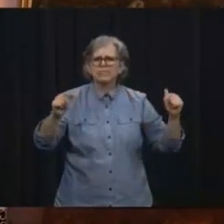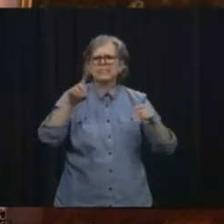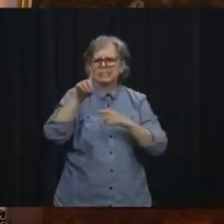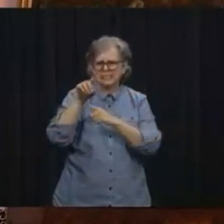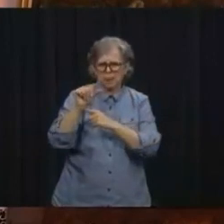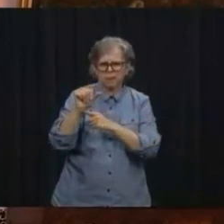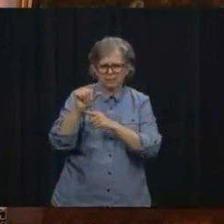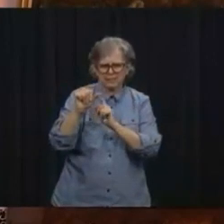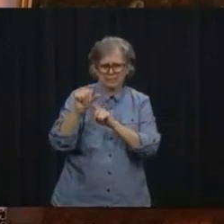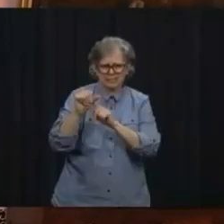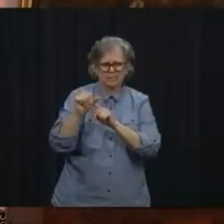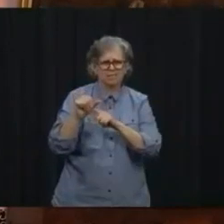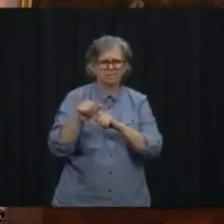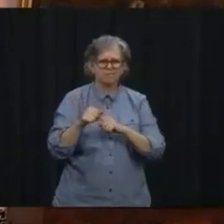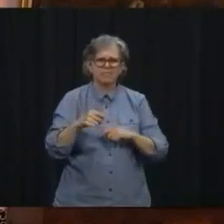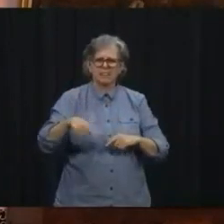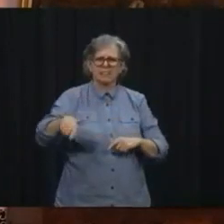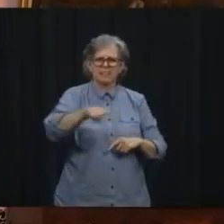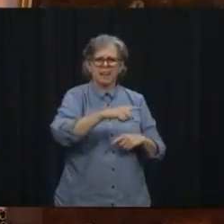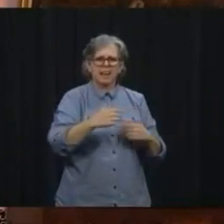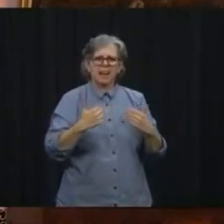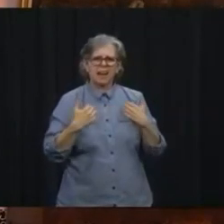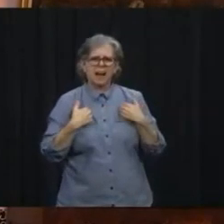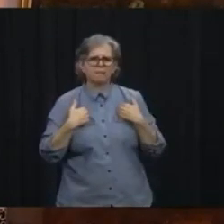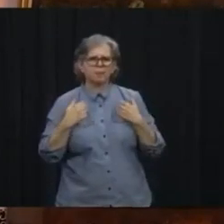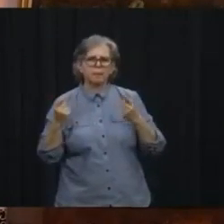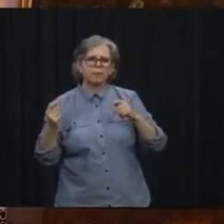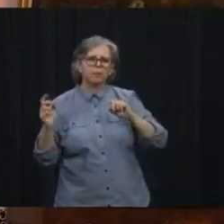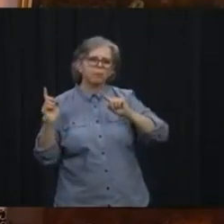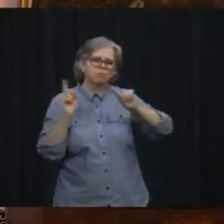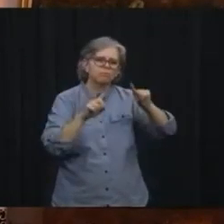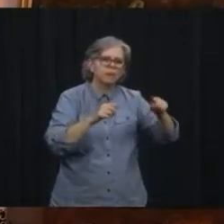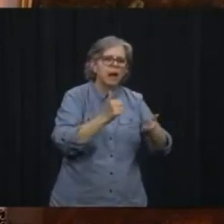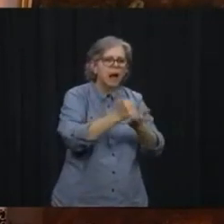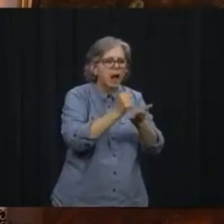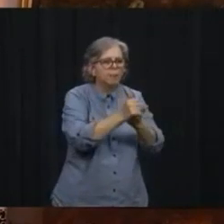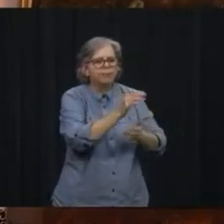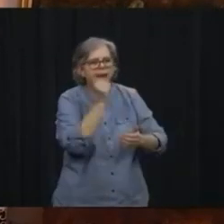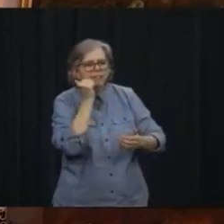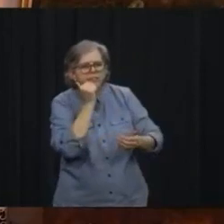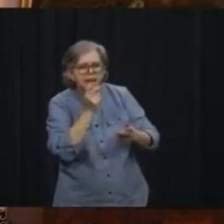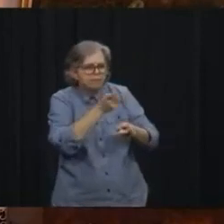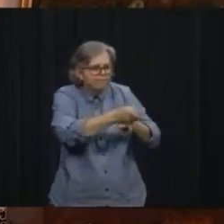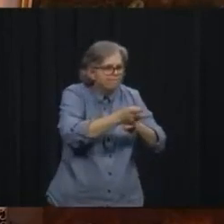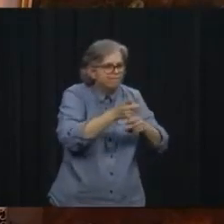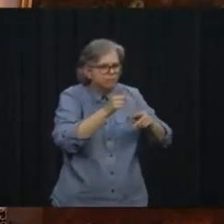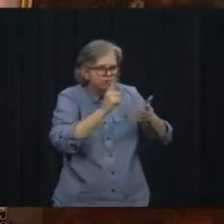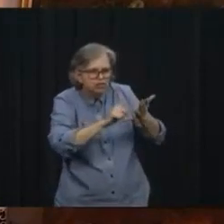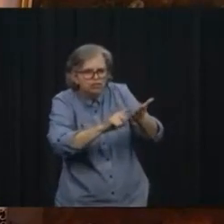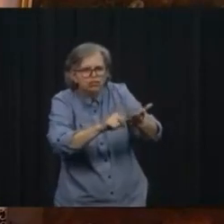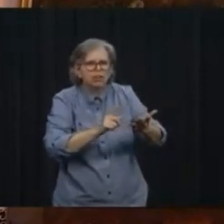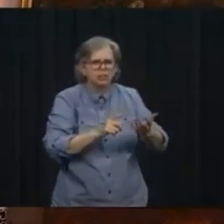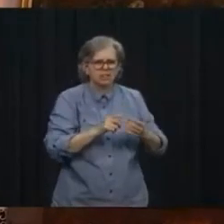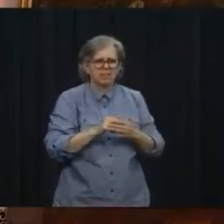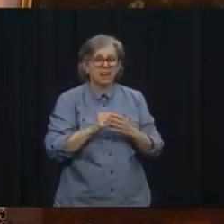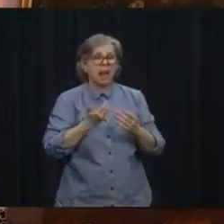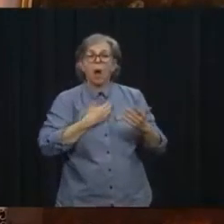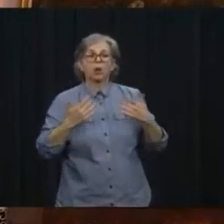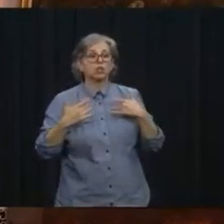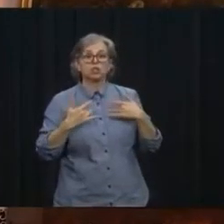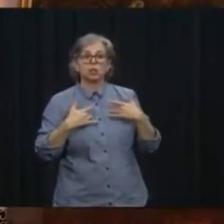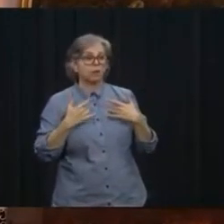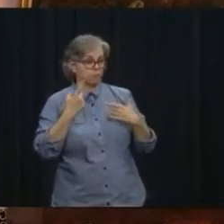attack. I want to assure you that it is working and is working well. Let me talk about an order